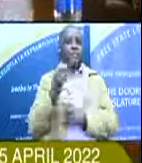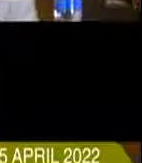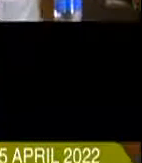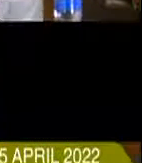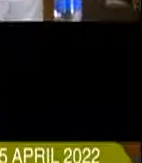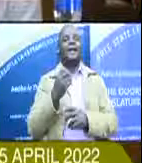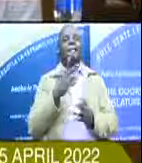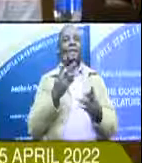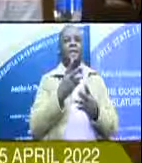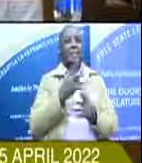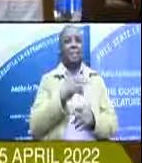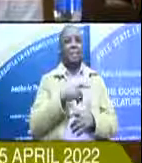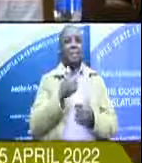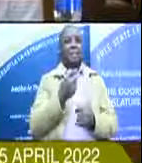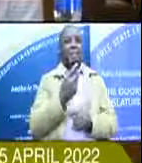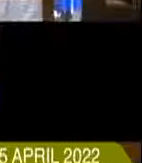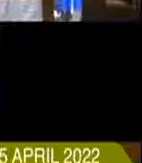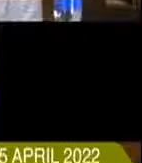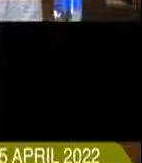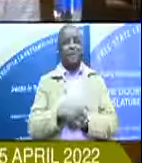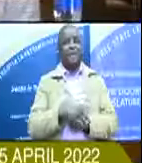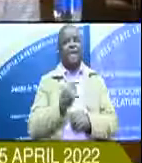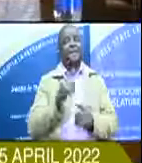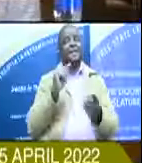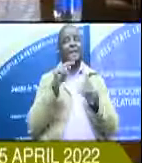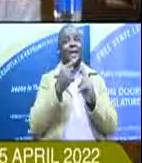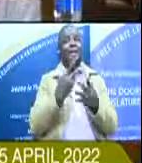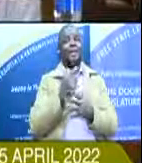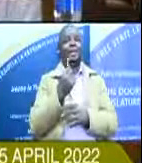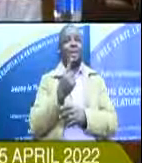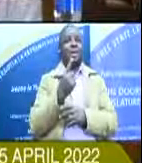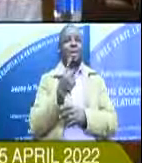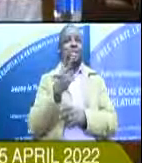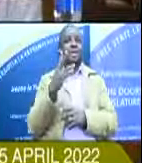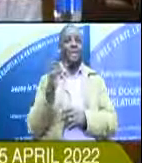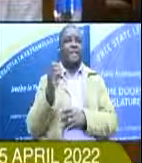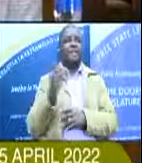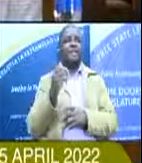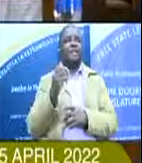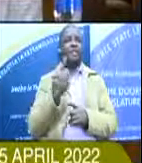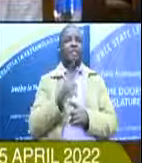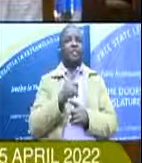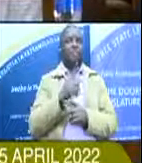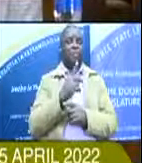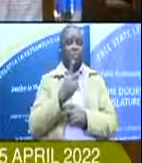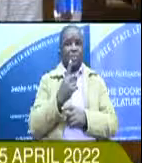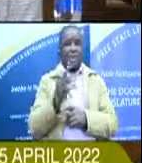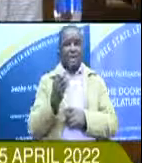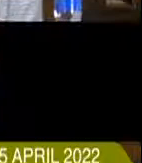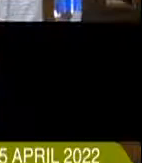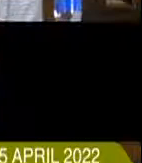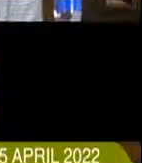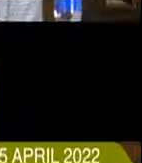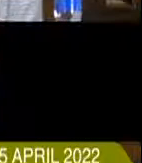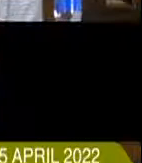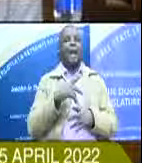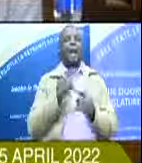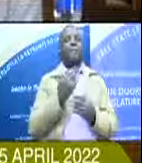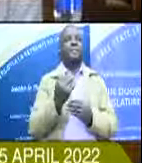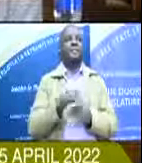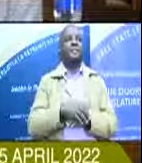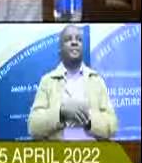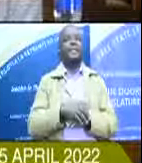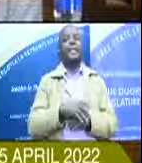live births against a target of 125 per 100,000 live births, with the